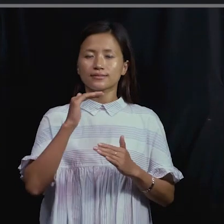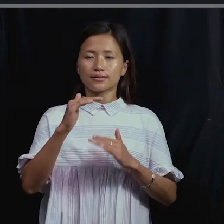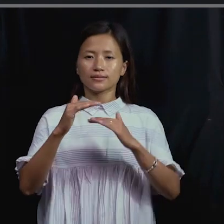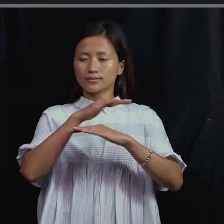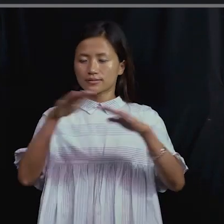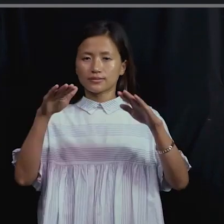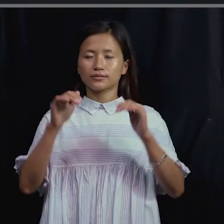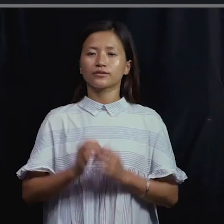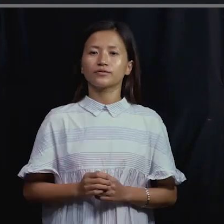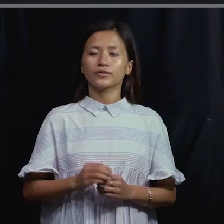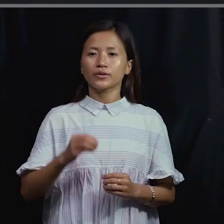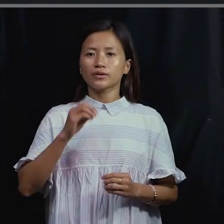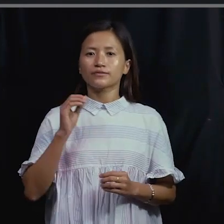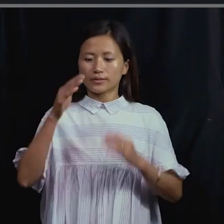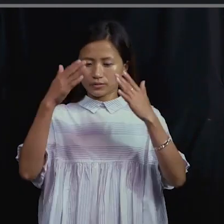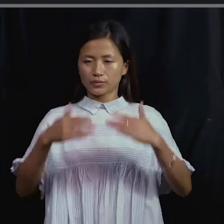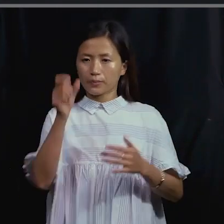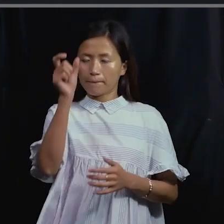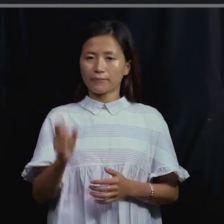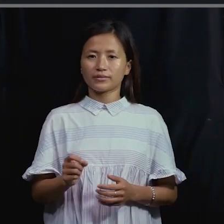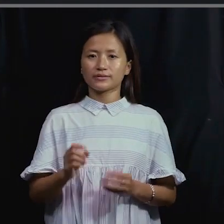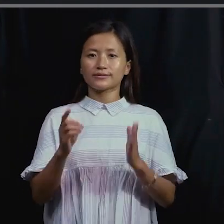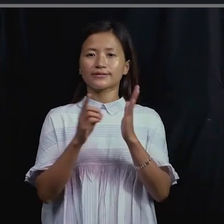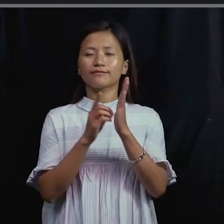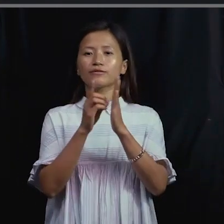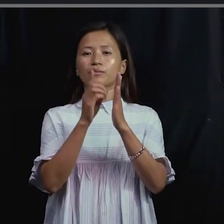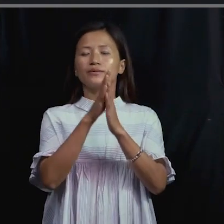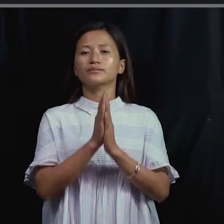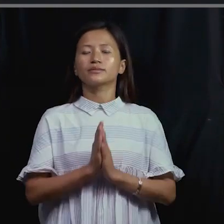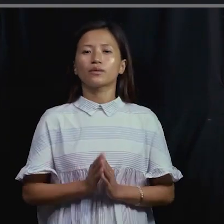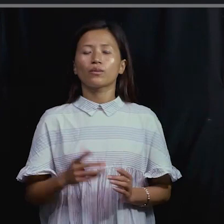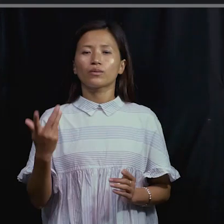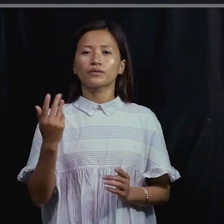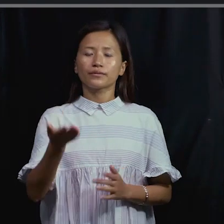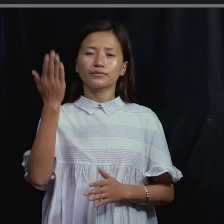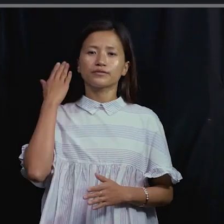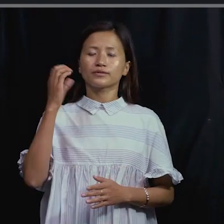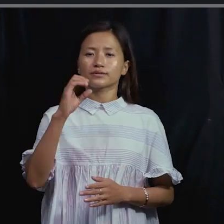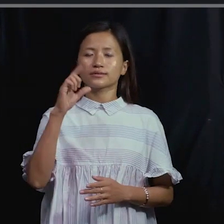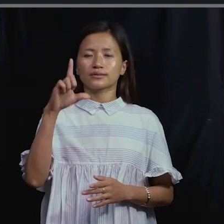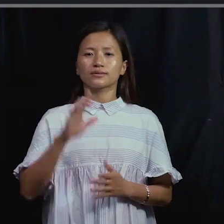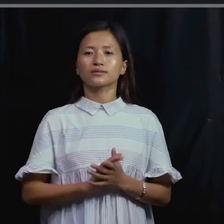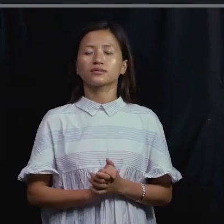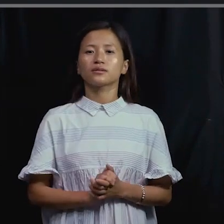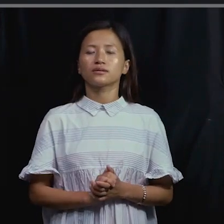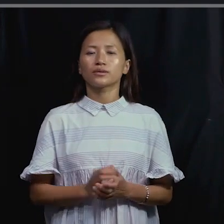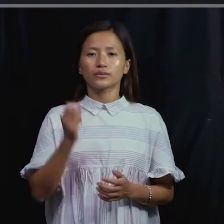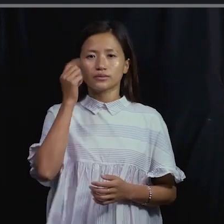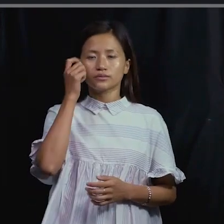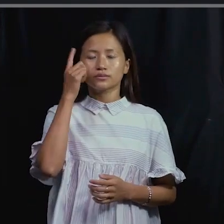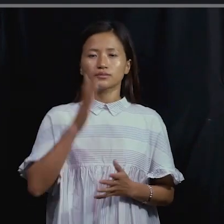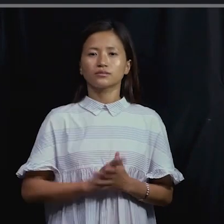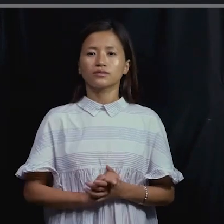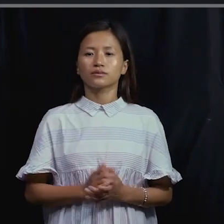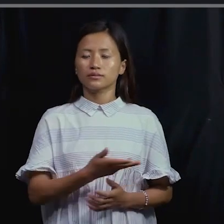development. So if I have to do a quick recap of whatever that we have learned in the previous class, then we understood